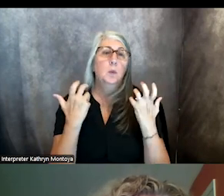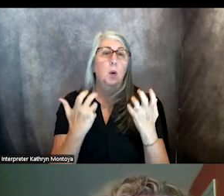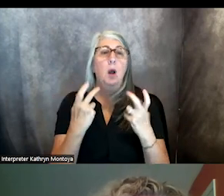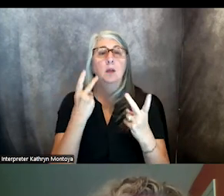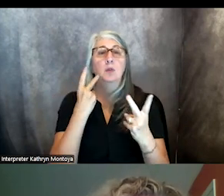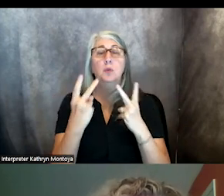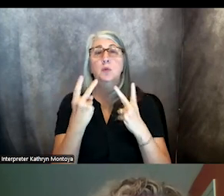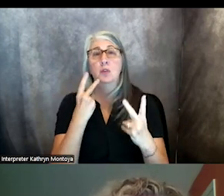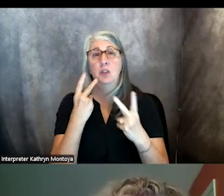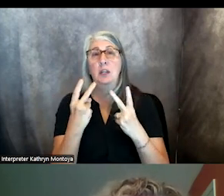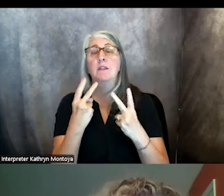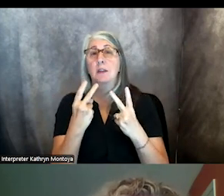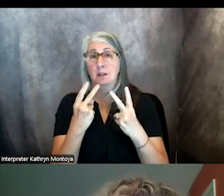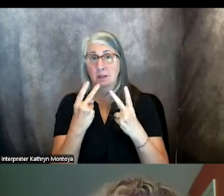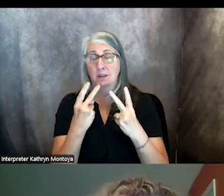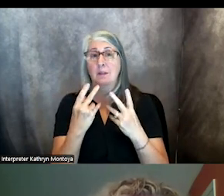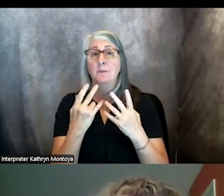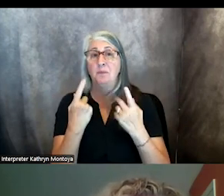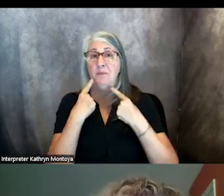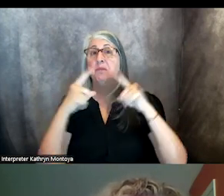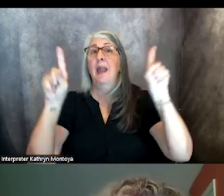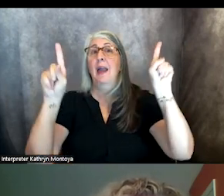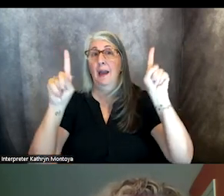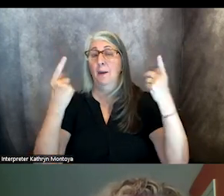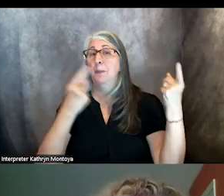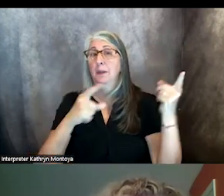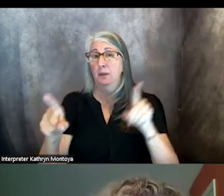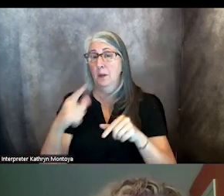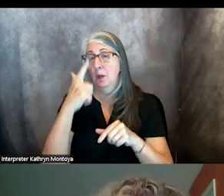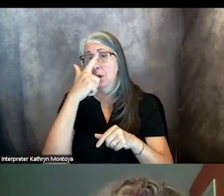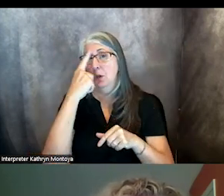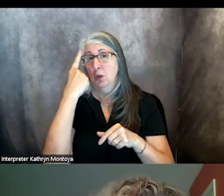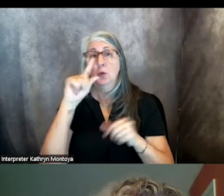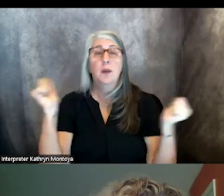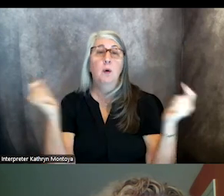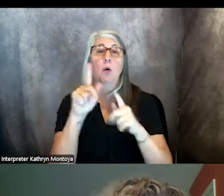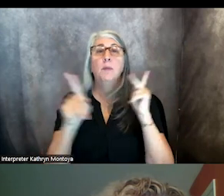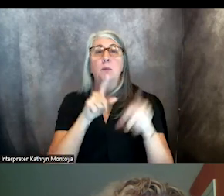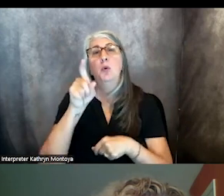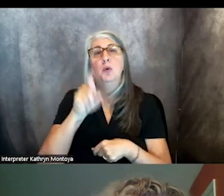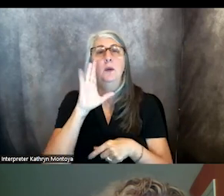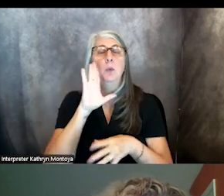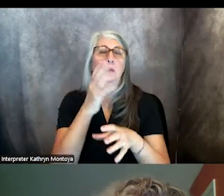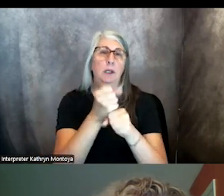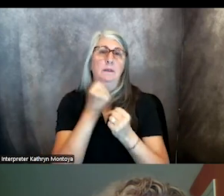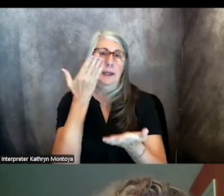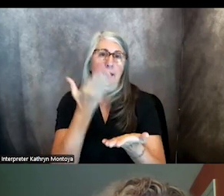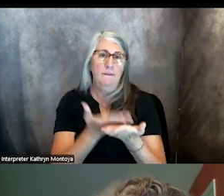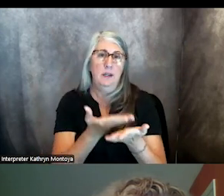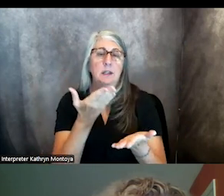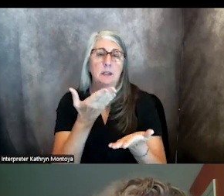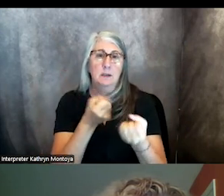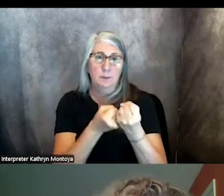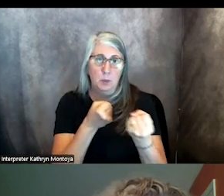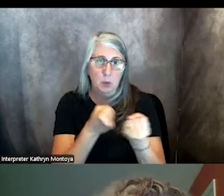brought to scale so that everybody who needs it gets the evidence-based practice and adds years to life and